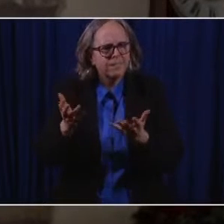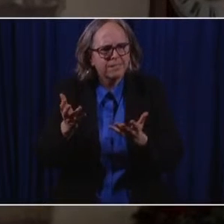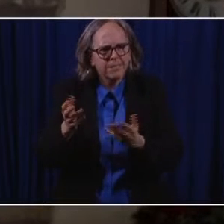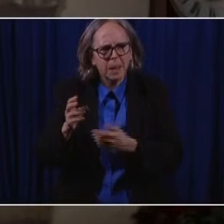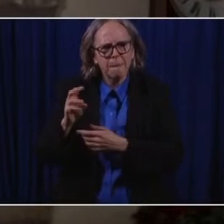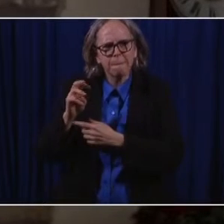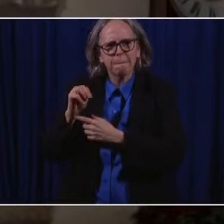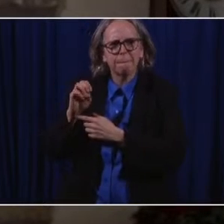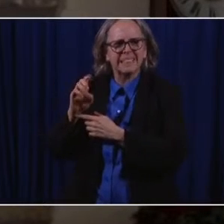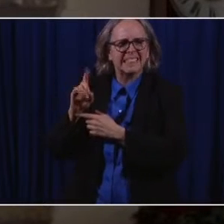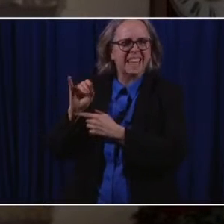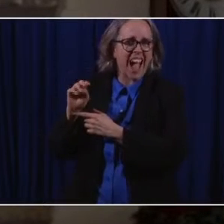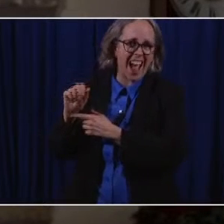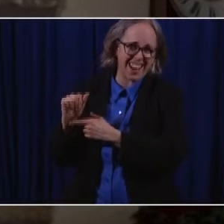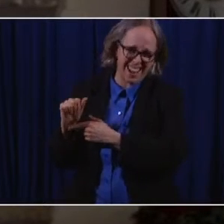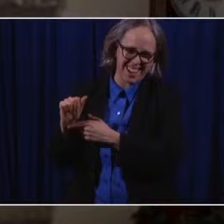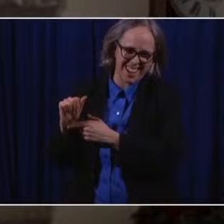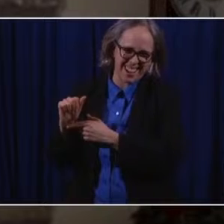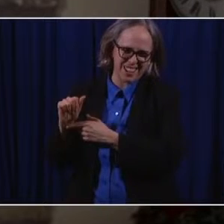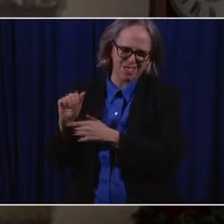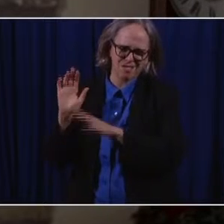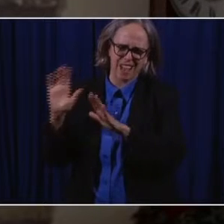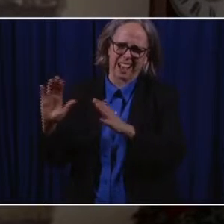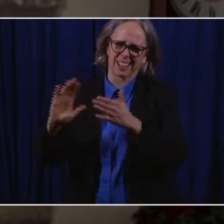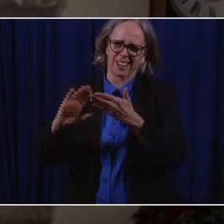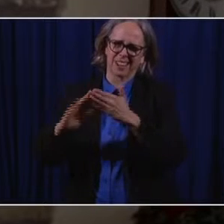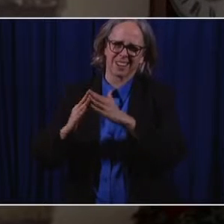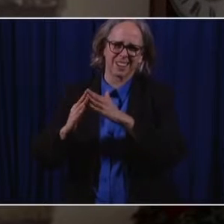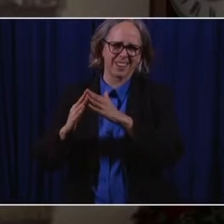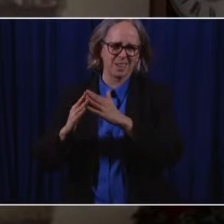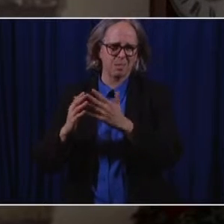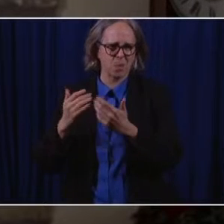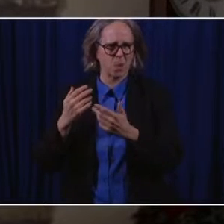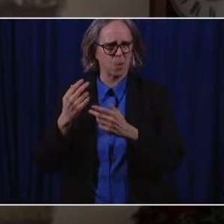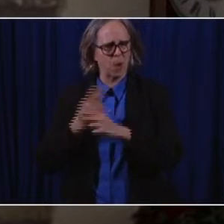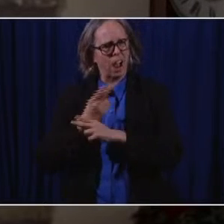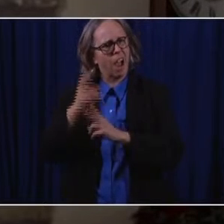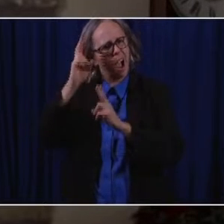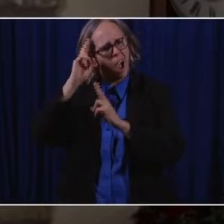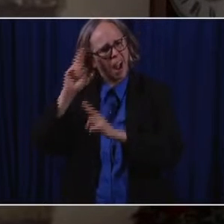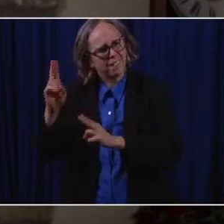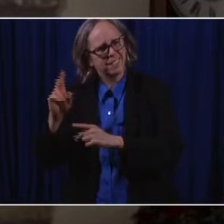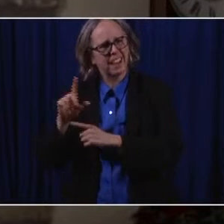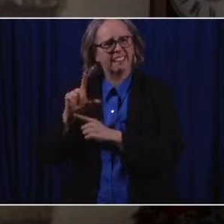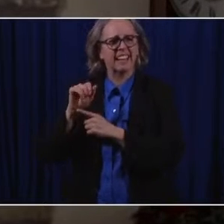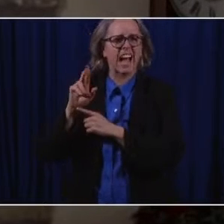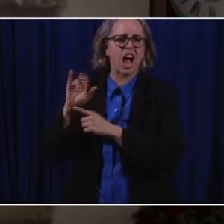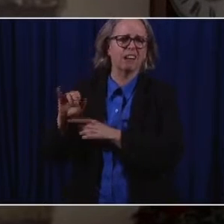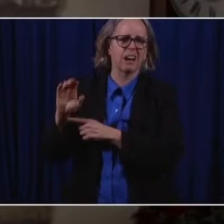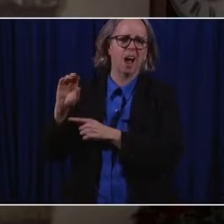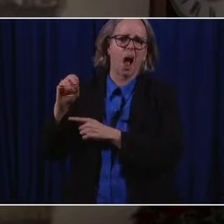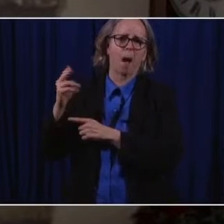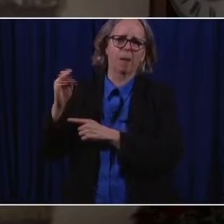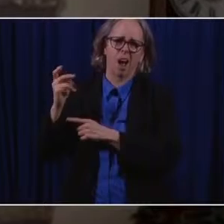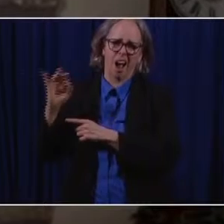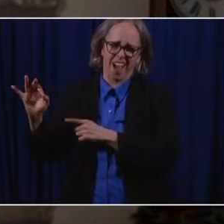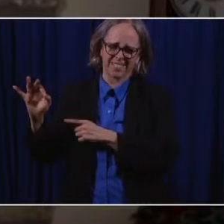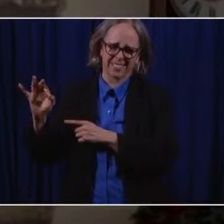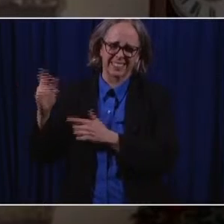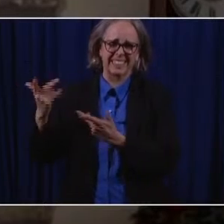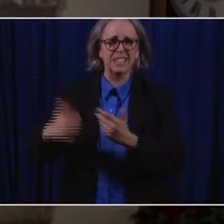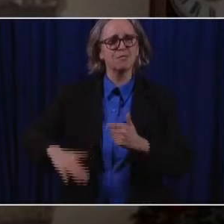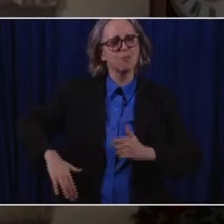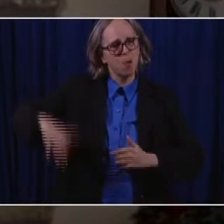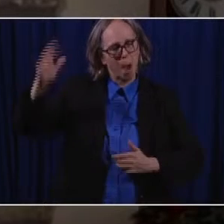community, wearing it in honor of Larry Obhoff, the Senate president, and he is from Medina. Everybody